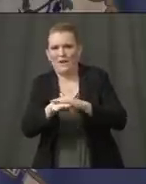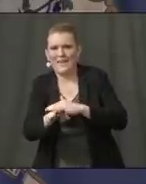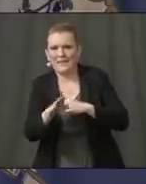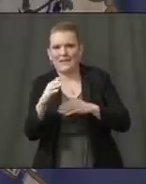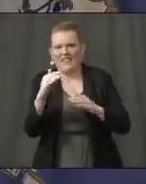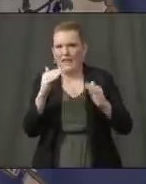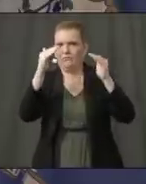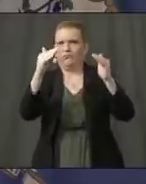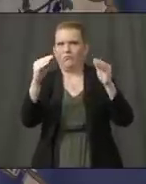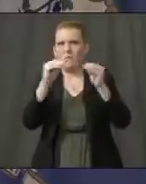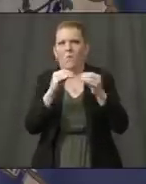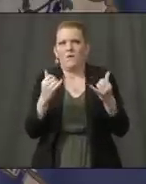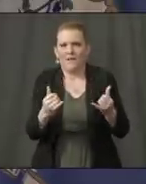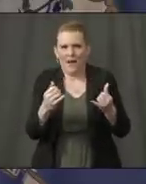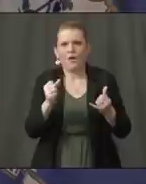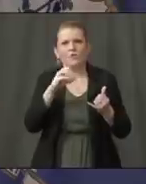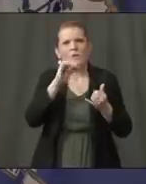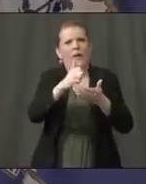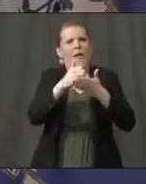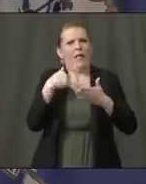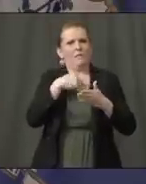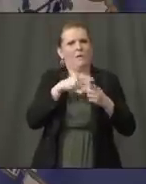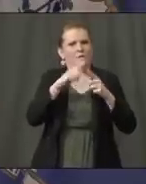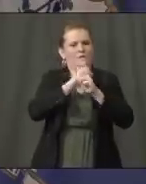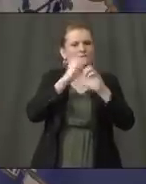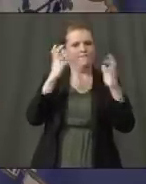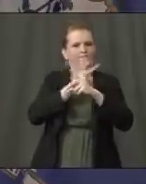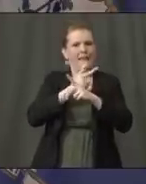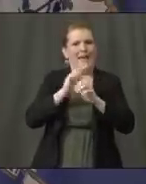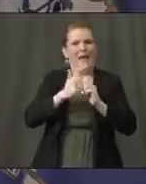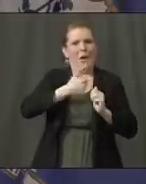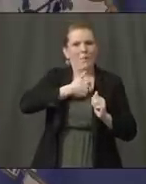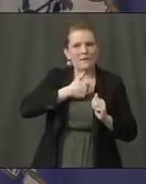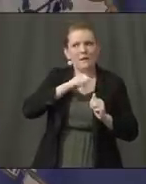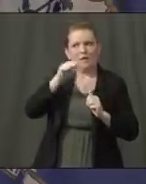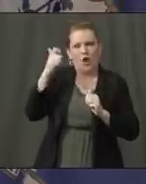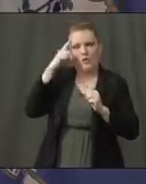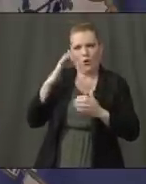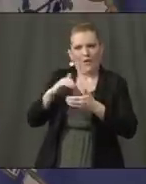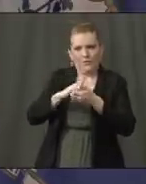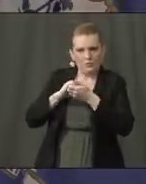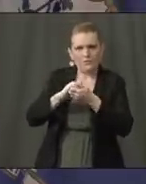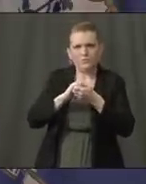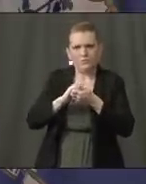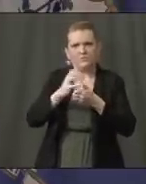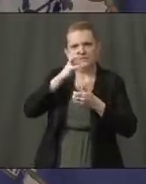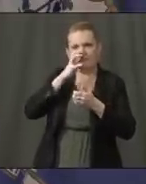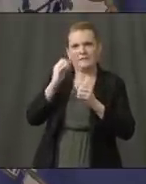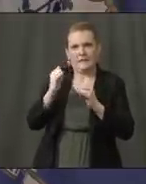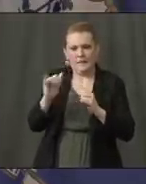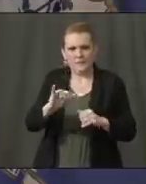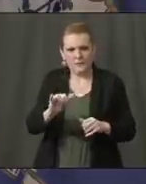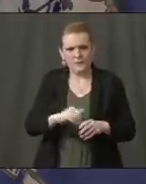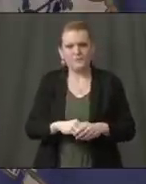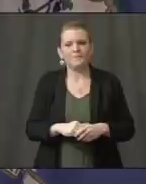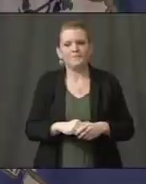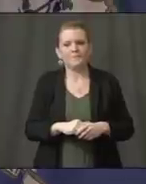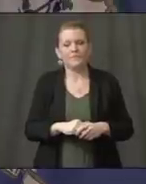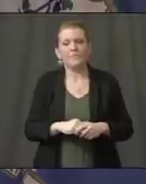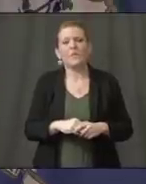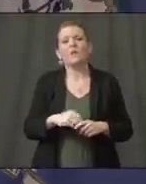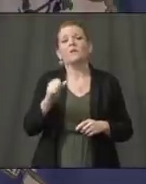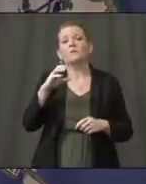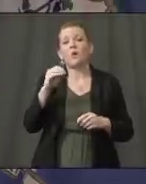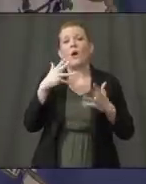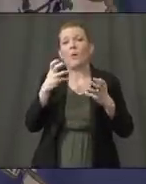doing ourselves. And there I'd like to just take a minute to announce that we're going to have a Reopen Connecticut